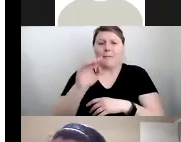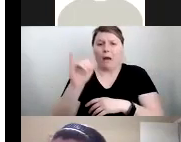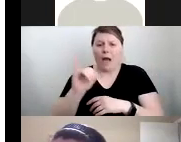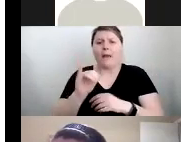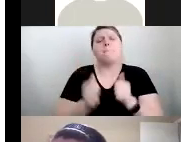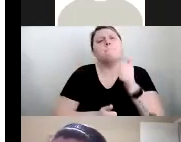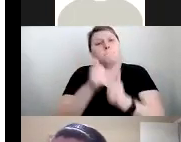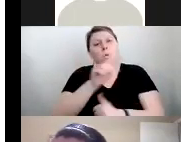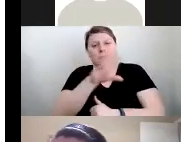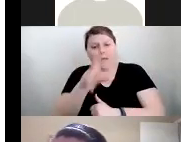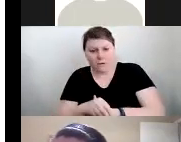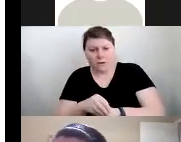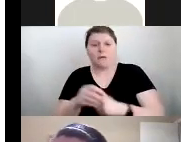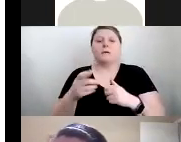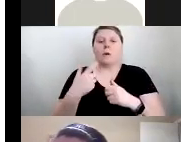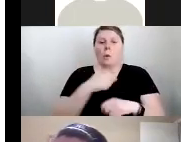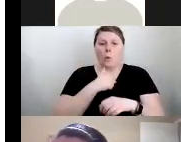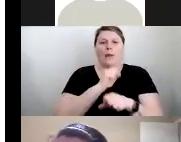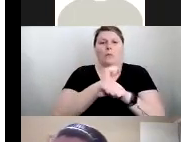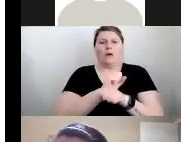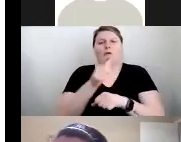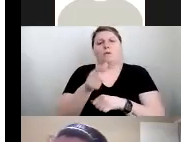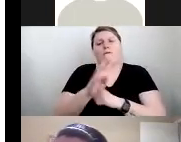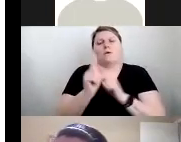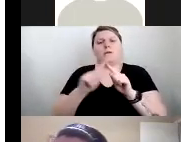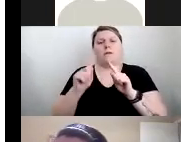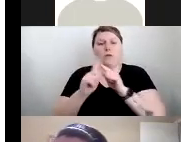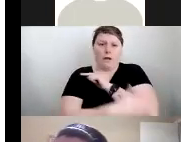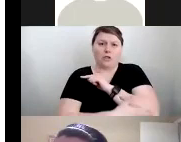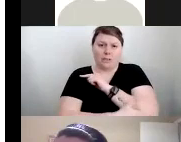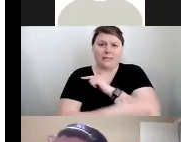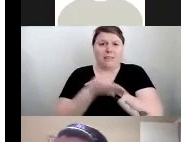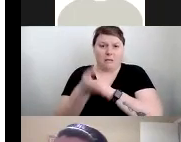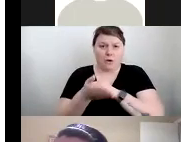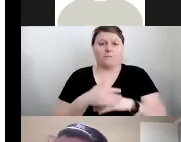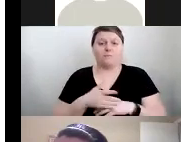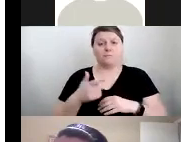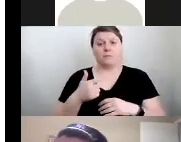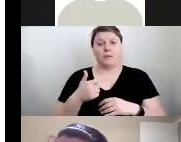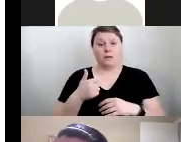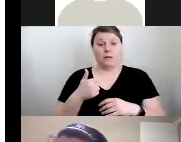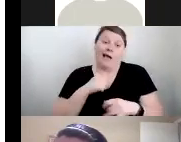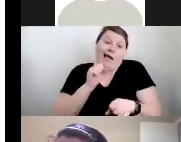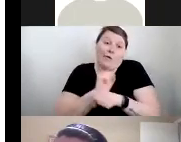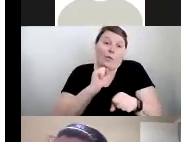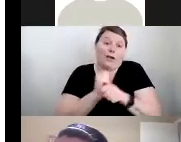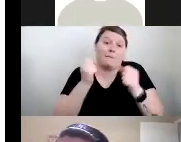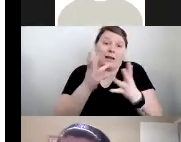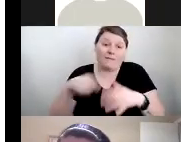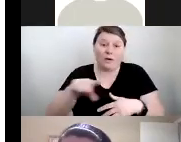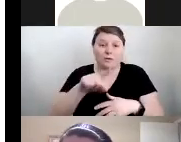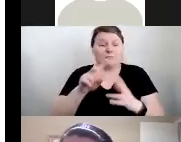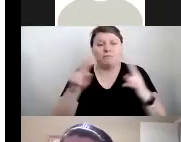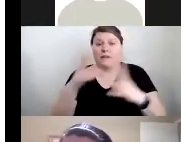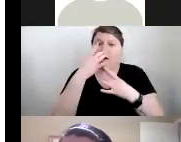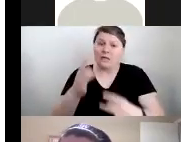work in 24 different countries in Africa. I work in many of those doing what I do. So it's been very interesting learning